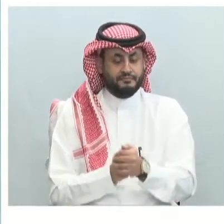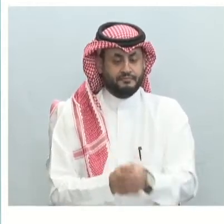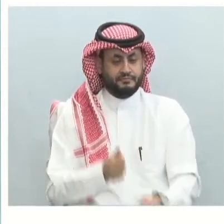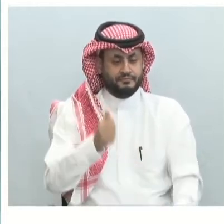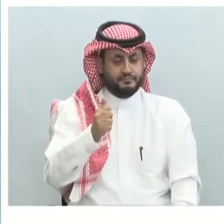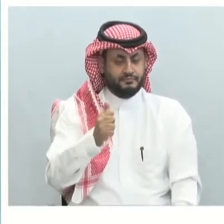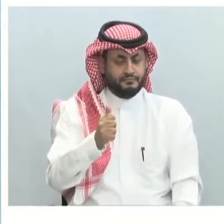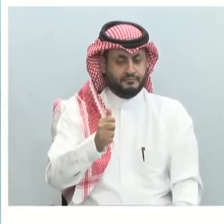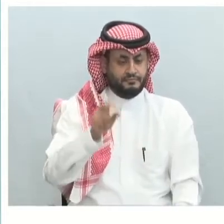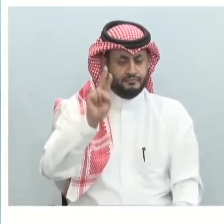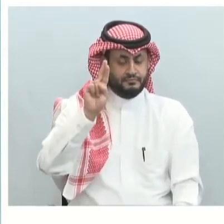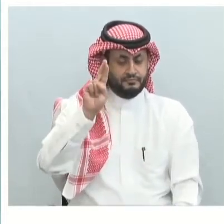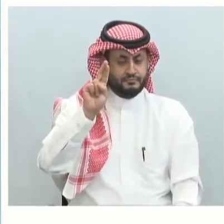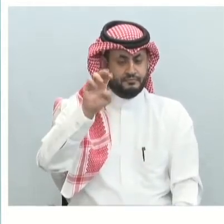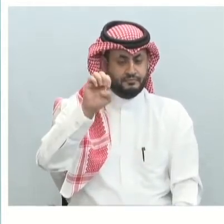R.